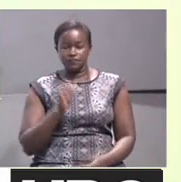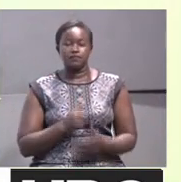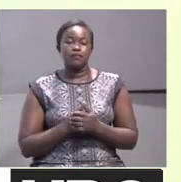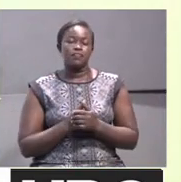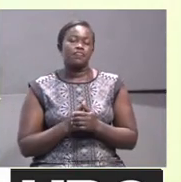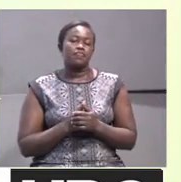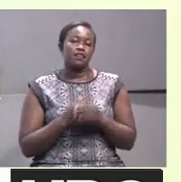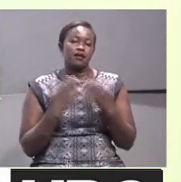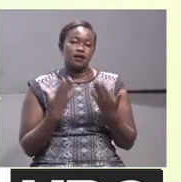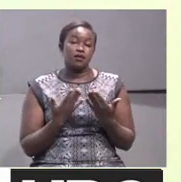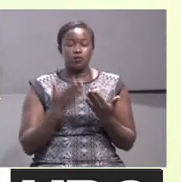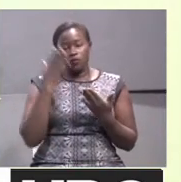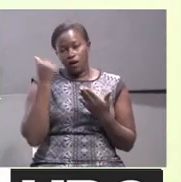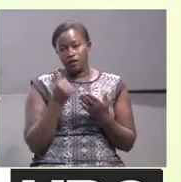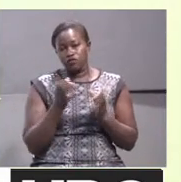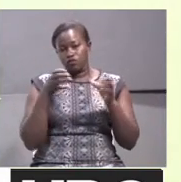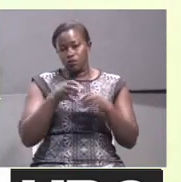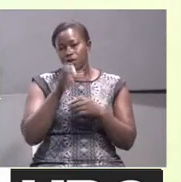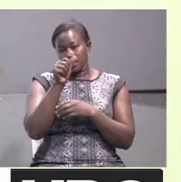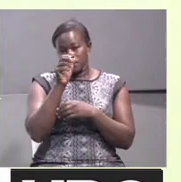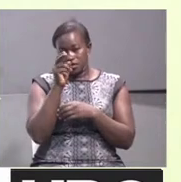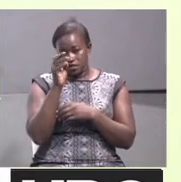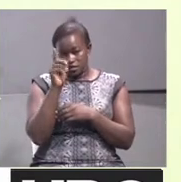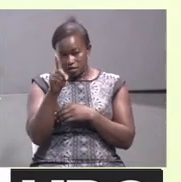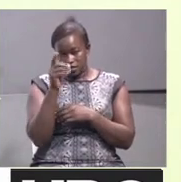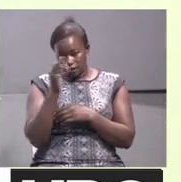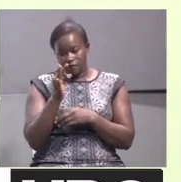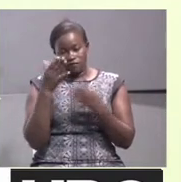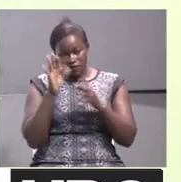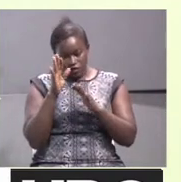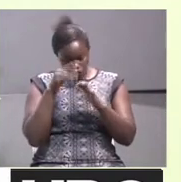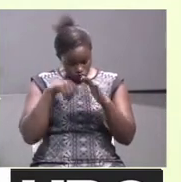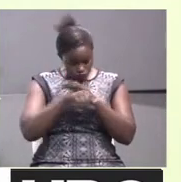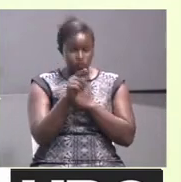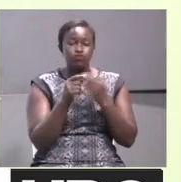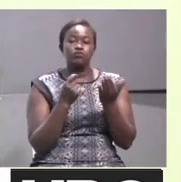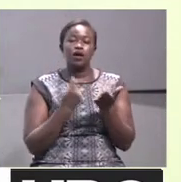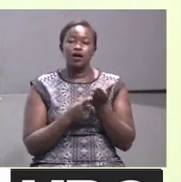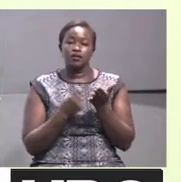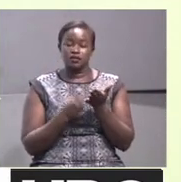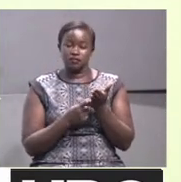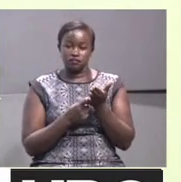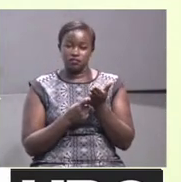following the infiltration into the country of